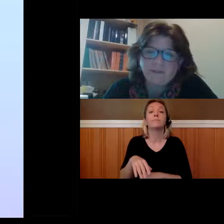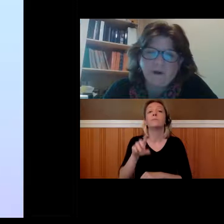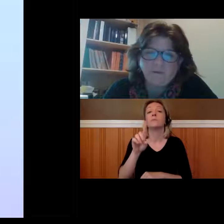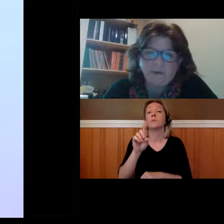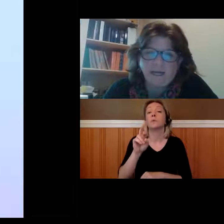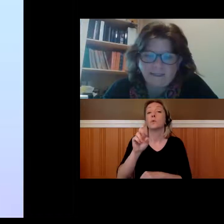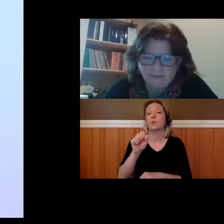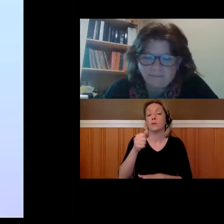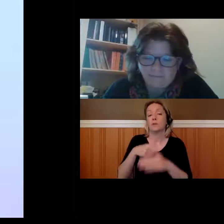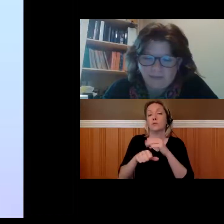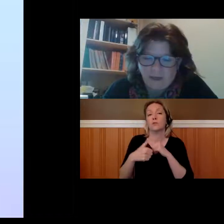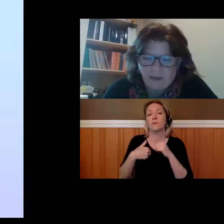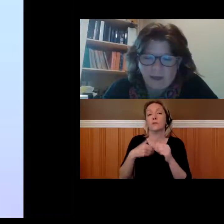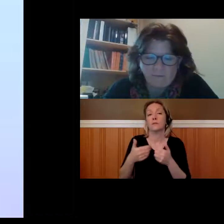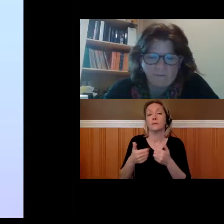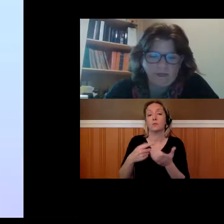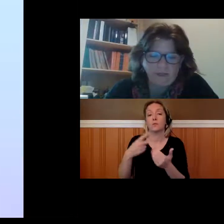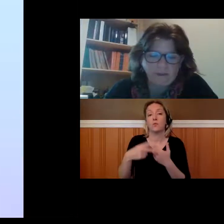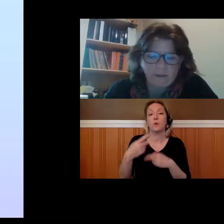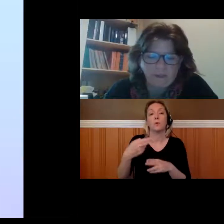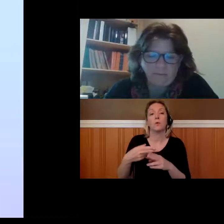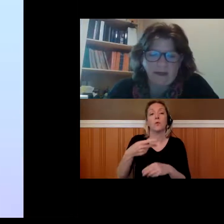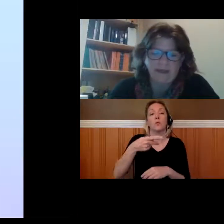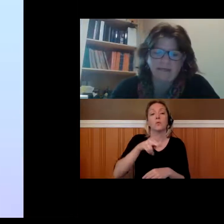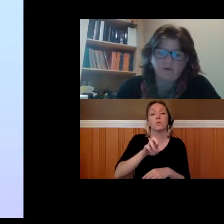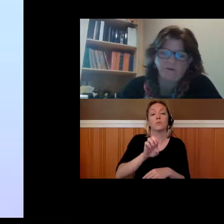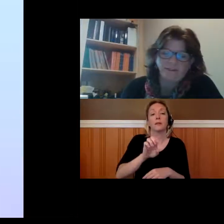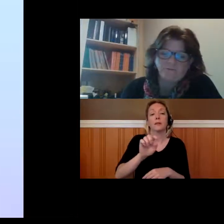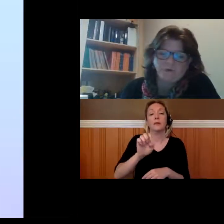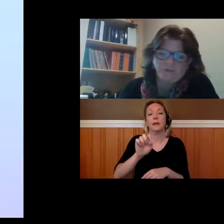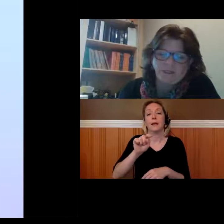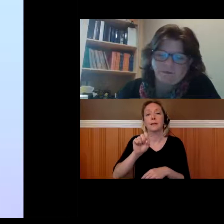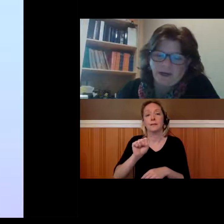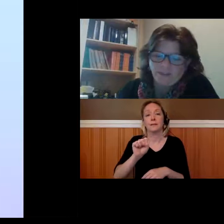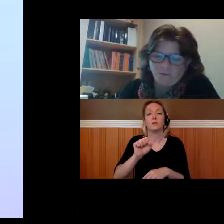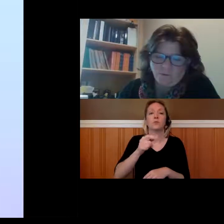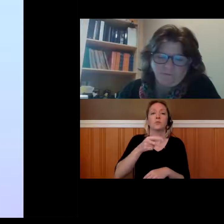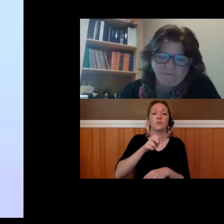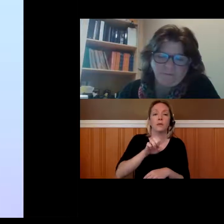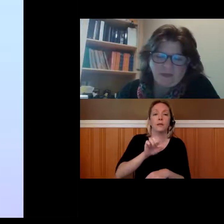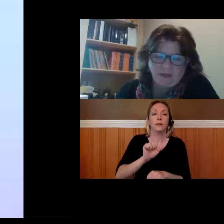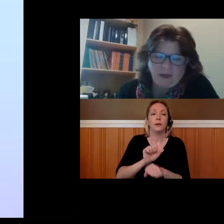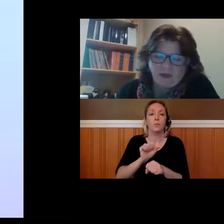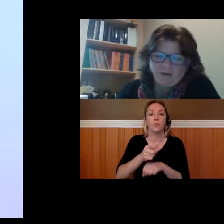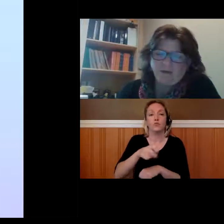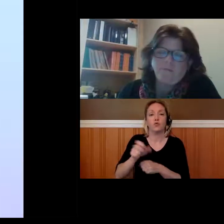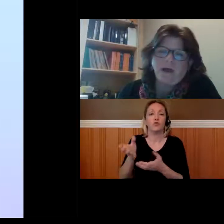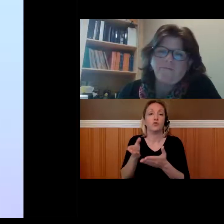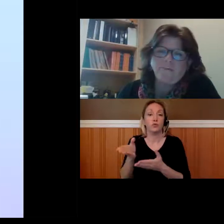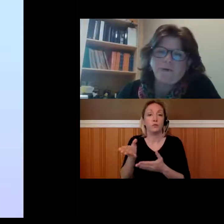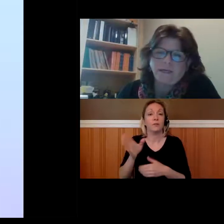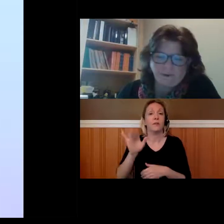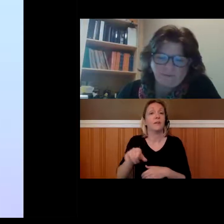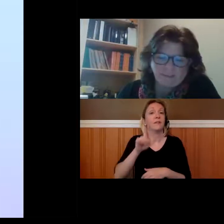called PREETS. And with PREETS, you can apply as early as a freshman year of high school. And you're going to apply for